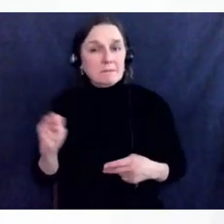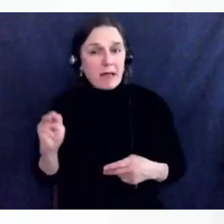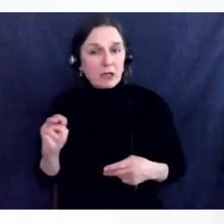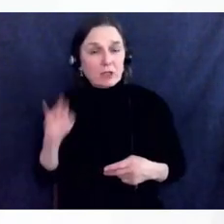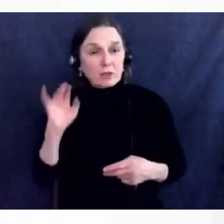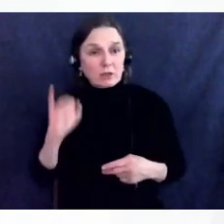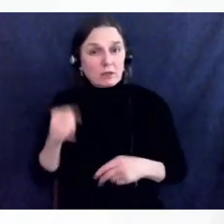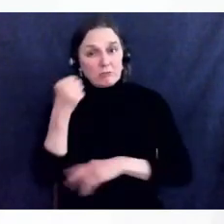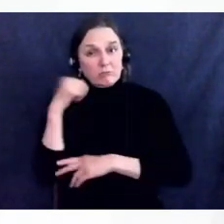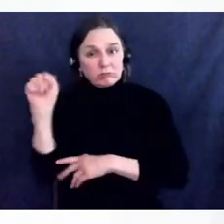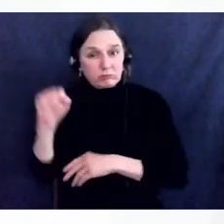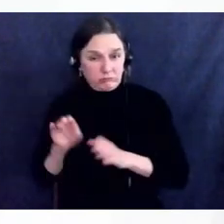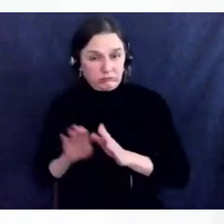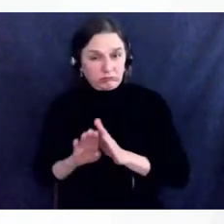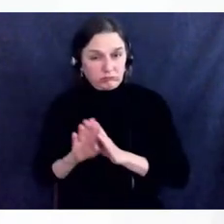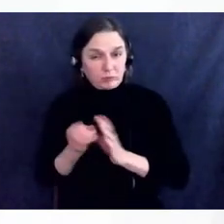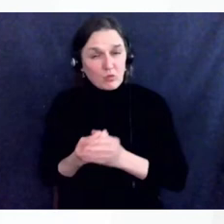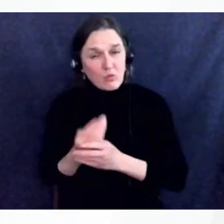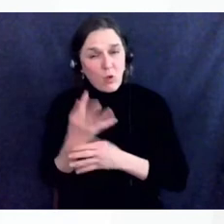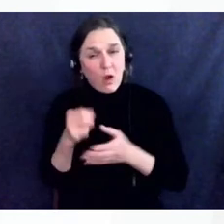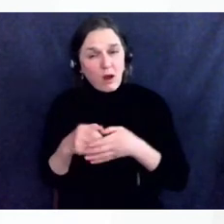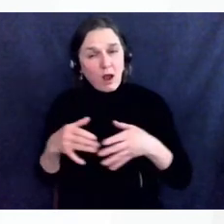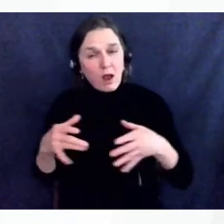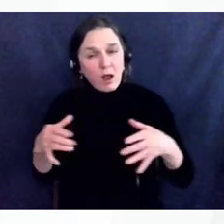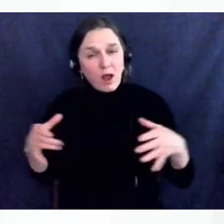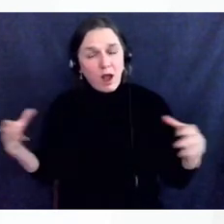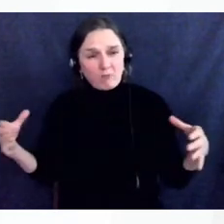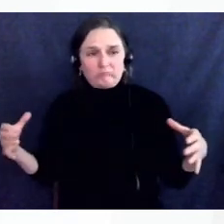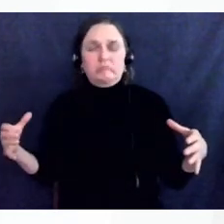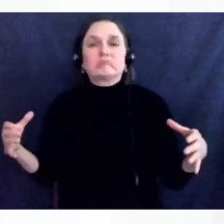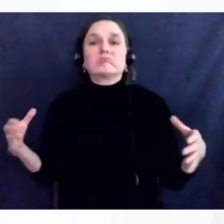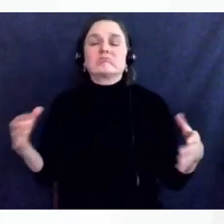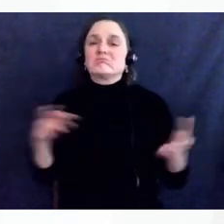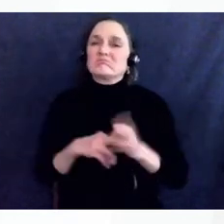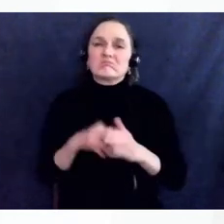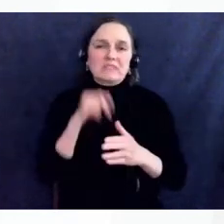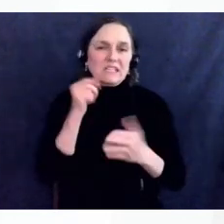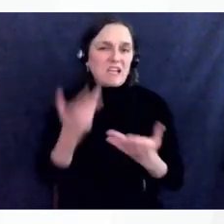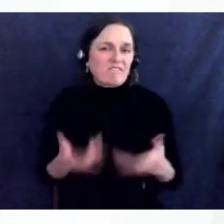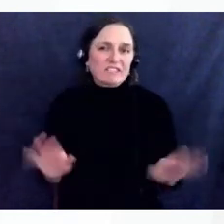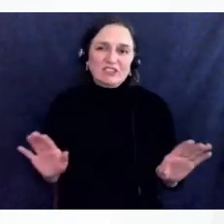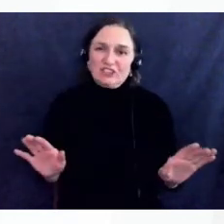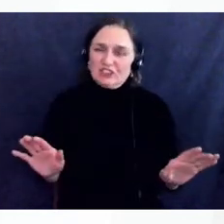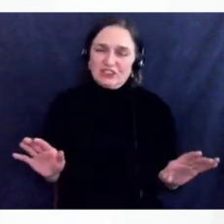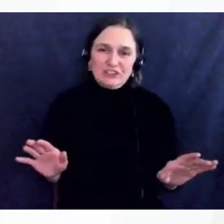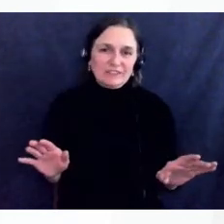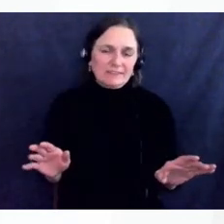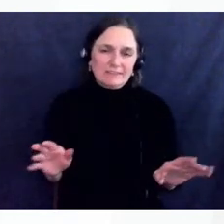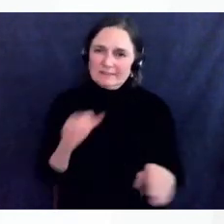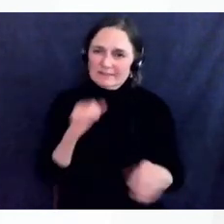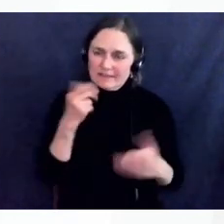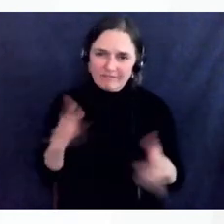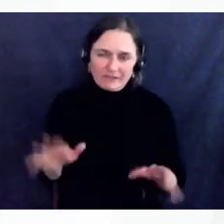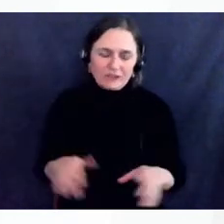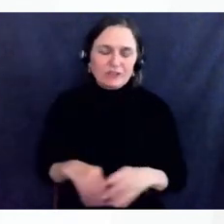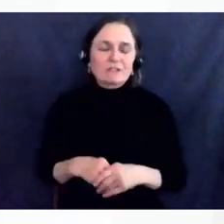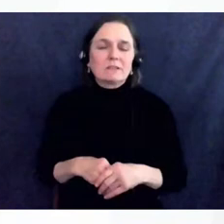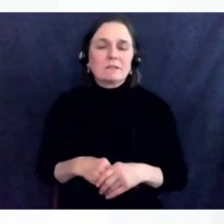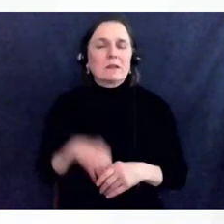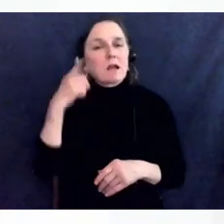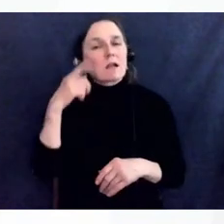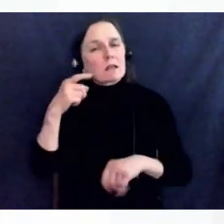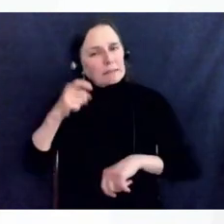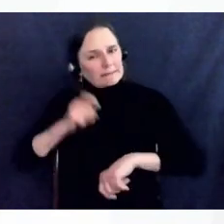Just as Jacob Lawrence examined moments in history from perspectives different from the dominant narrative, we must try to view